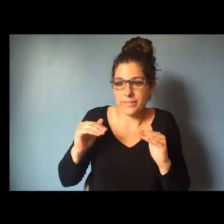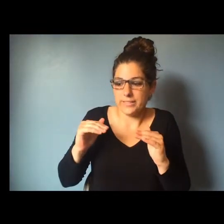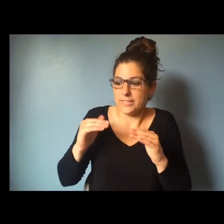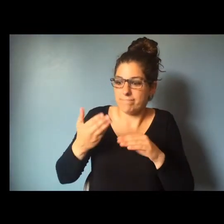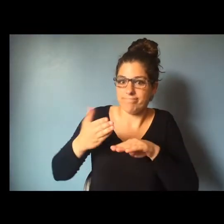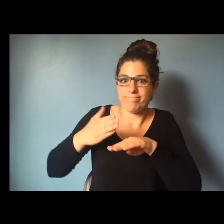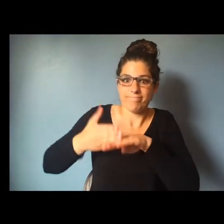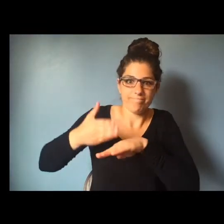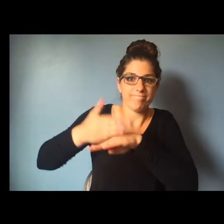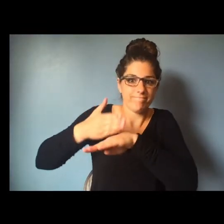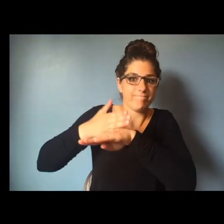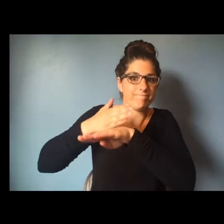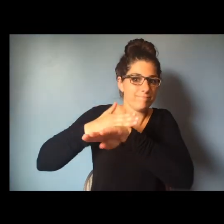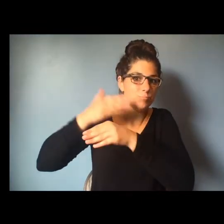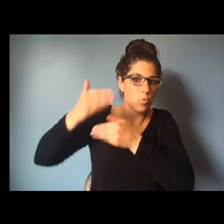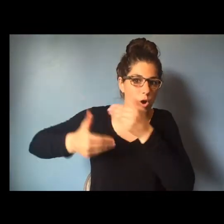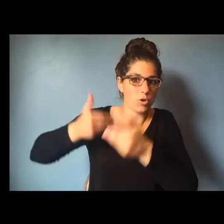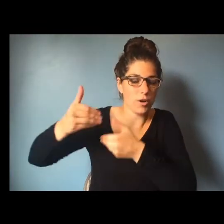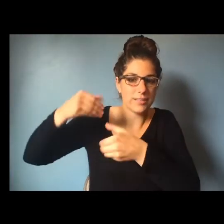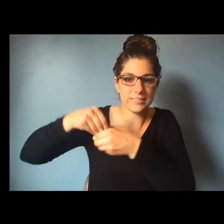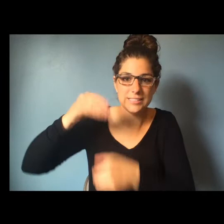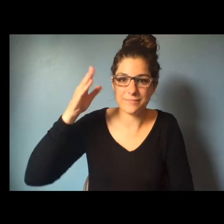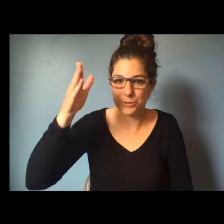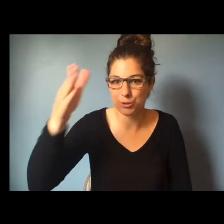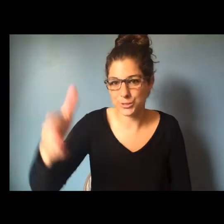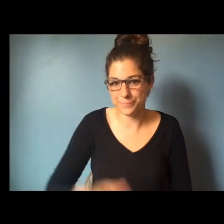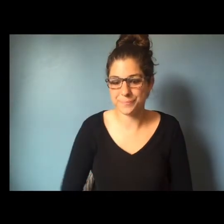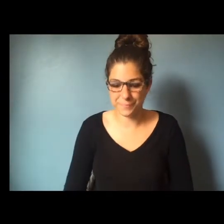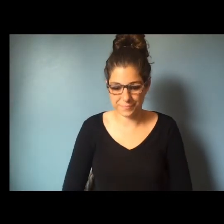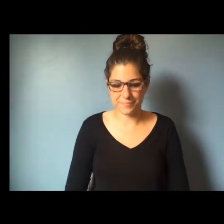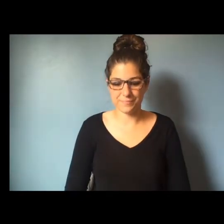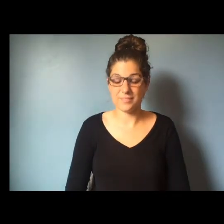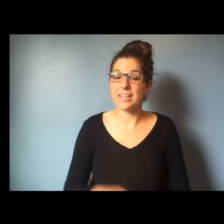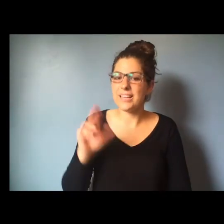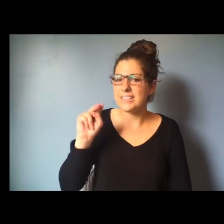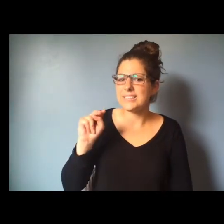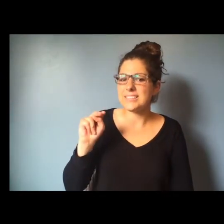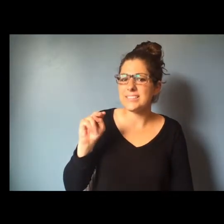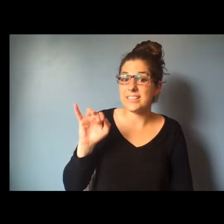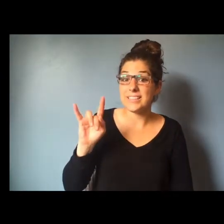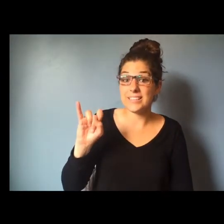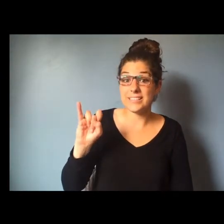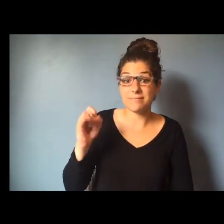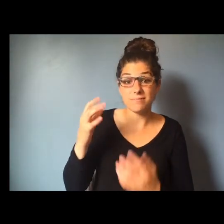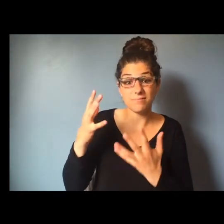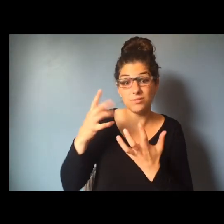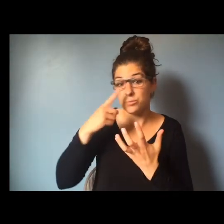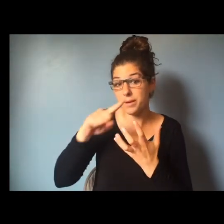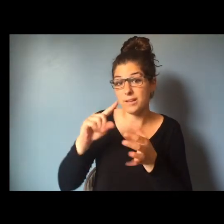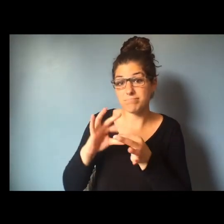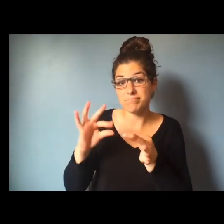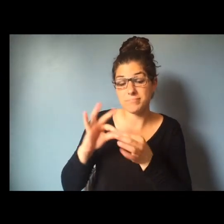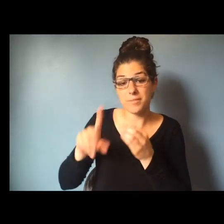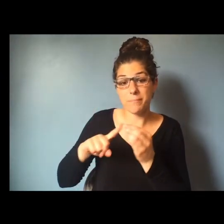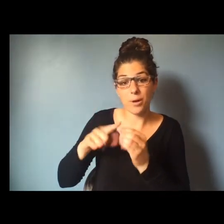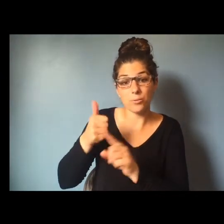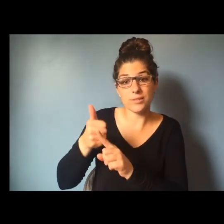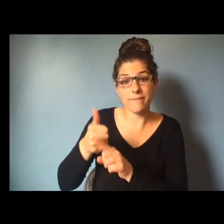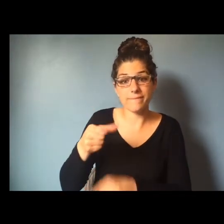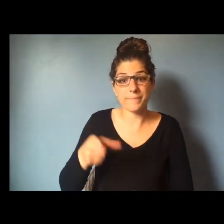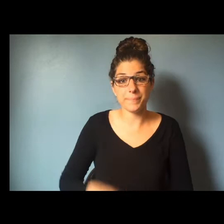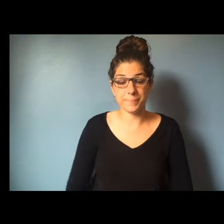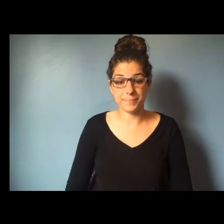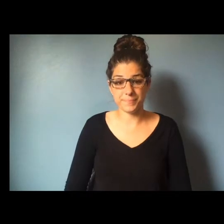making progress into the future. Nikki, can you talk to us a little bit about yourself?